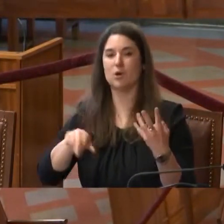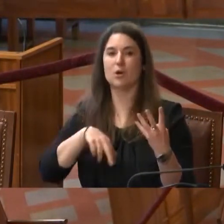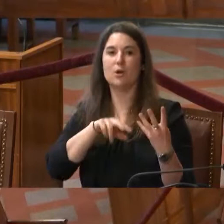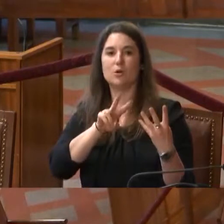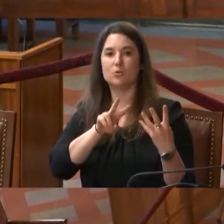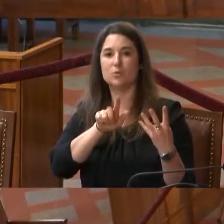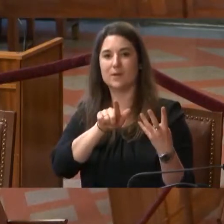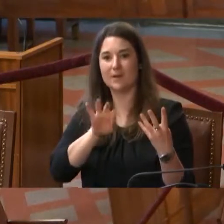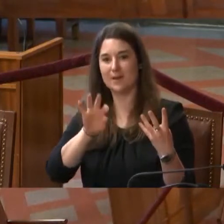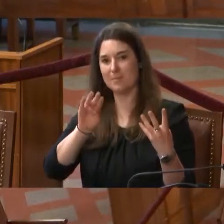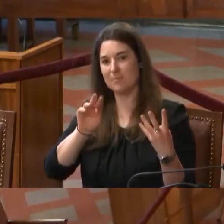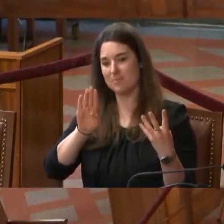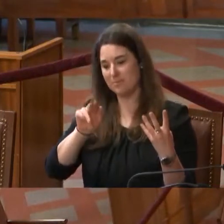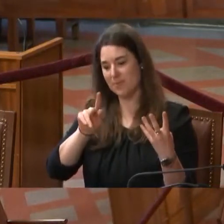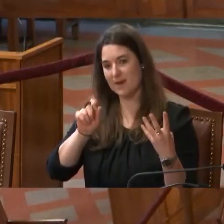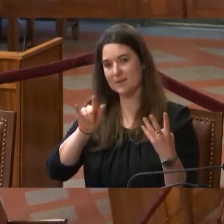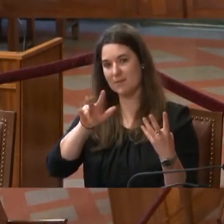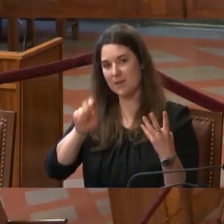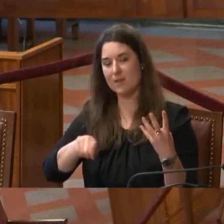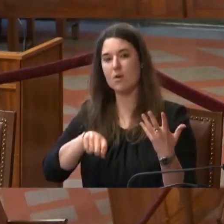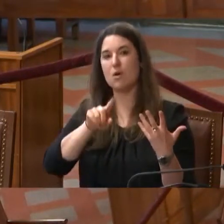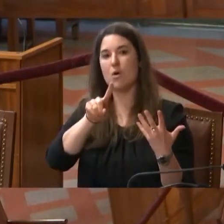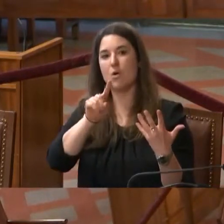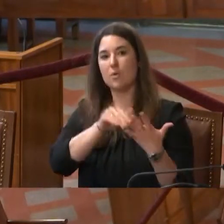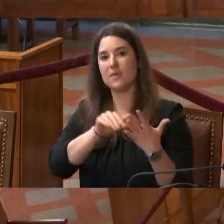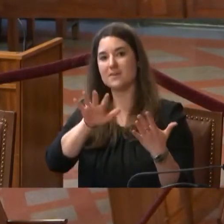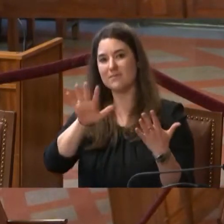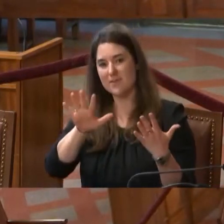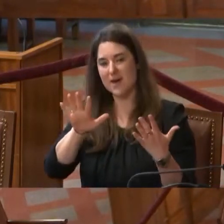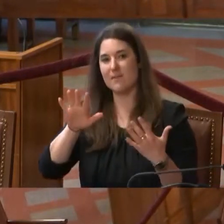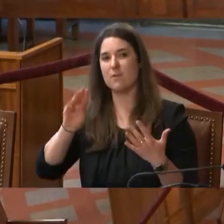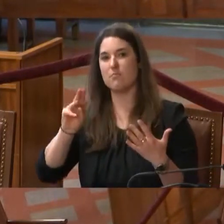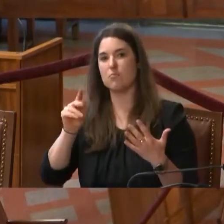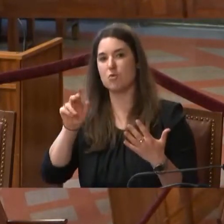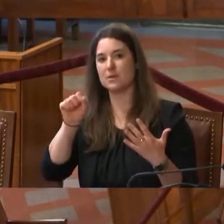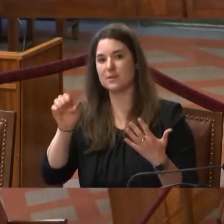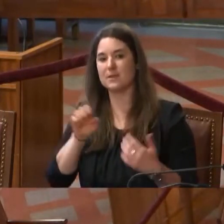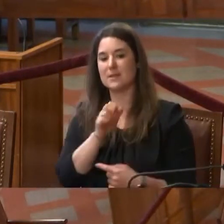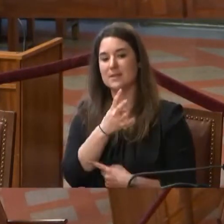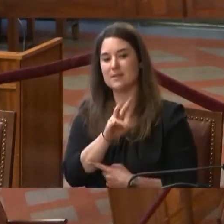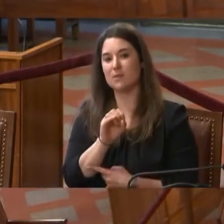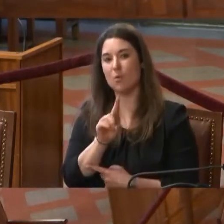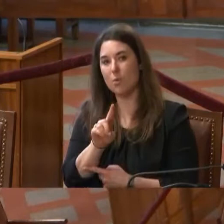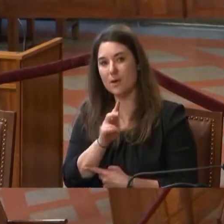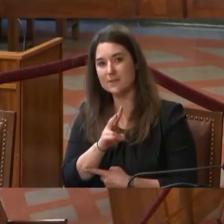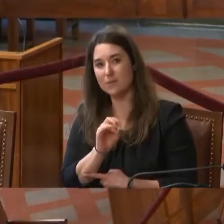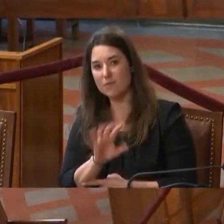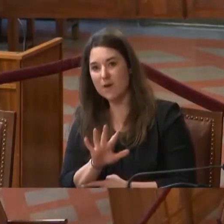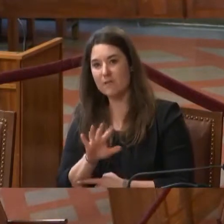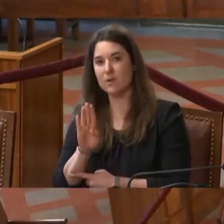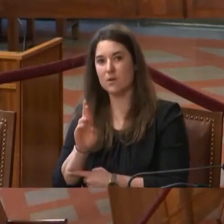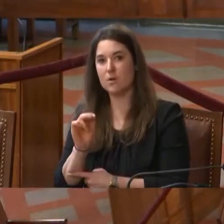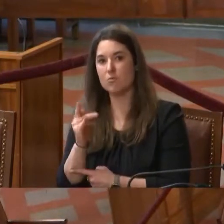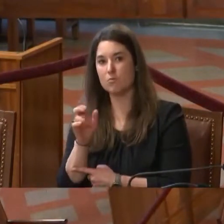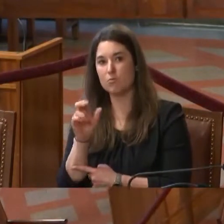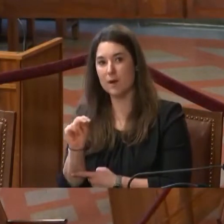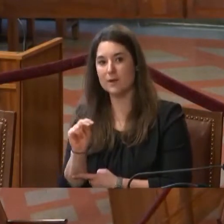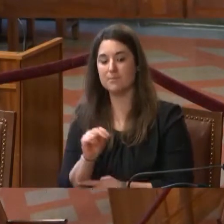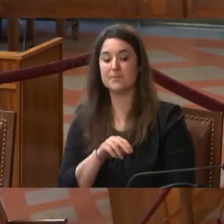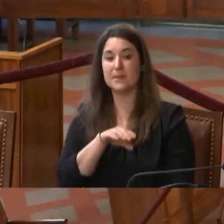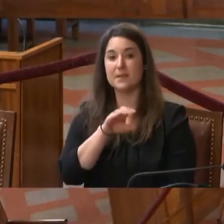Banksville, 1005 Morrison, 1701 and 1705 Brighton,